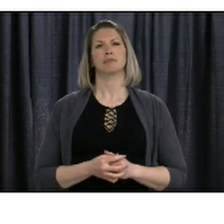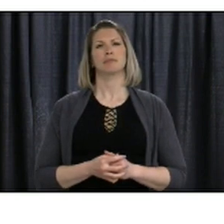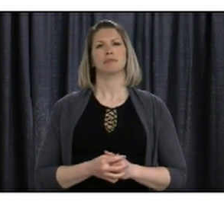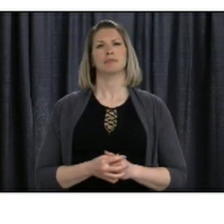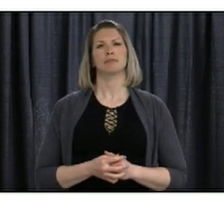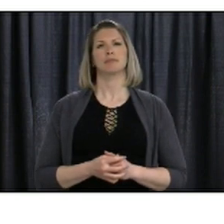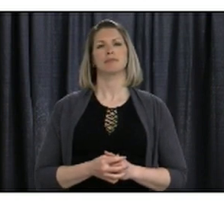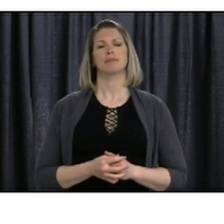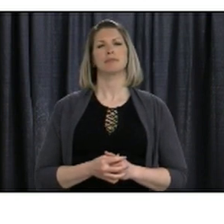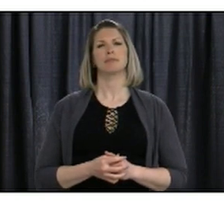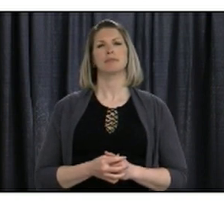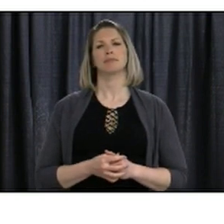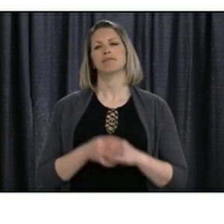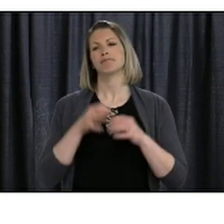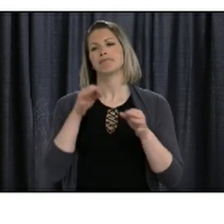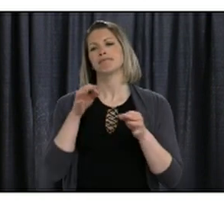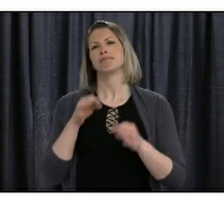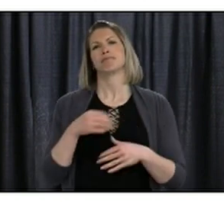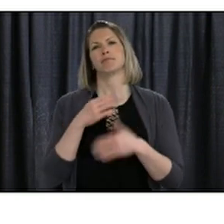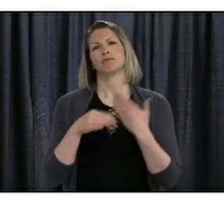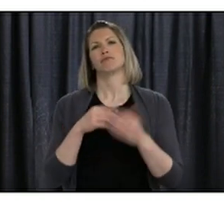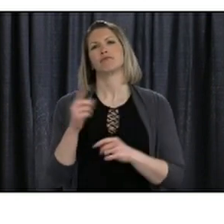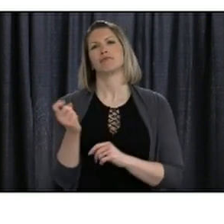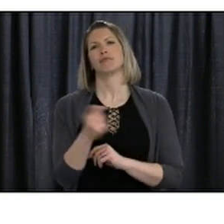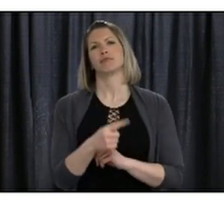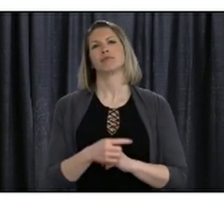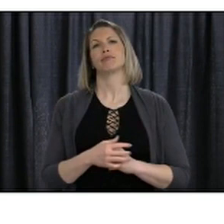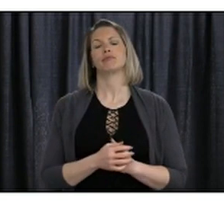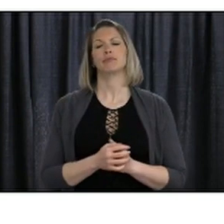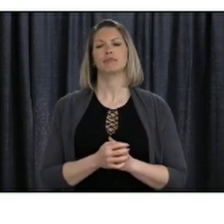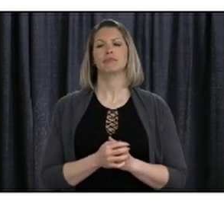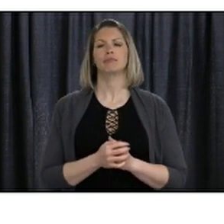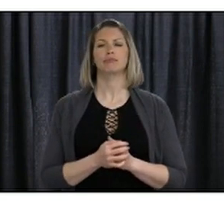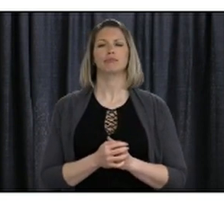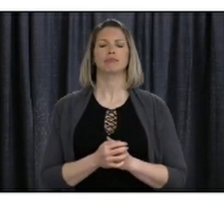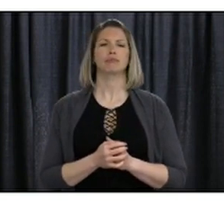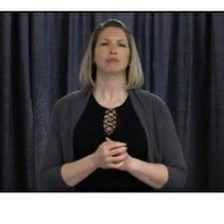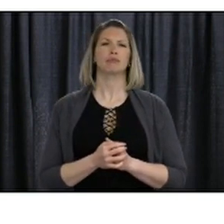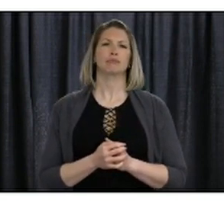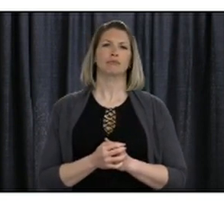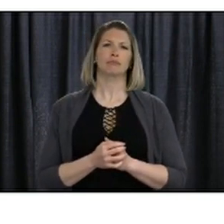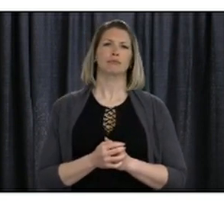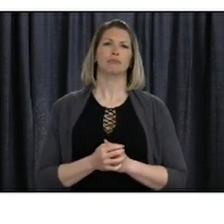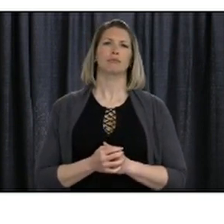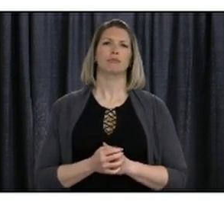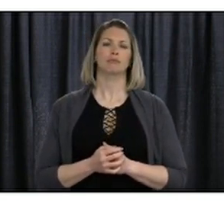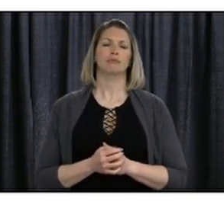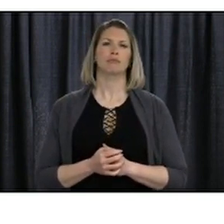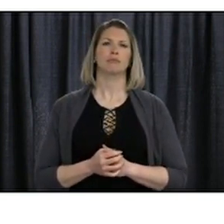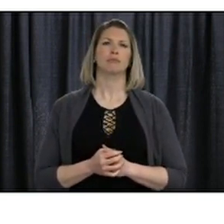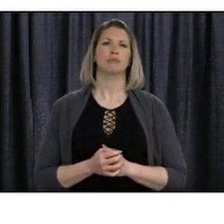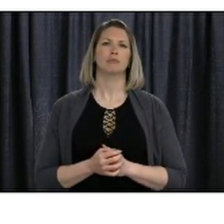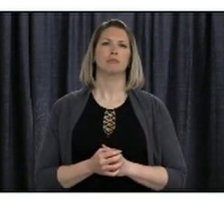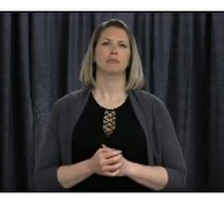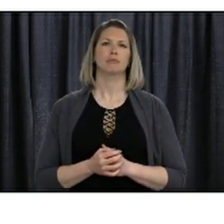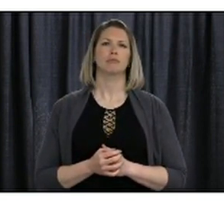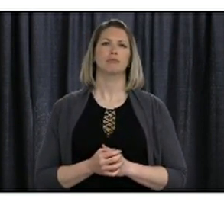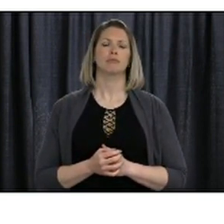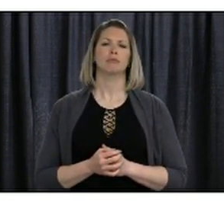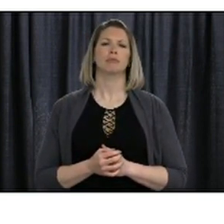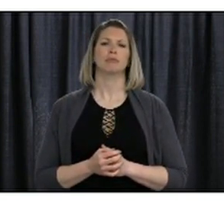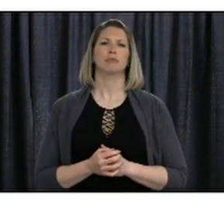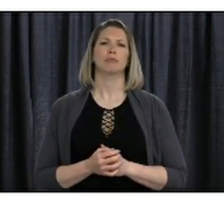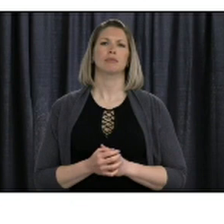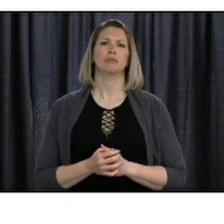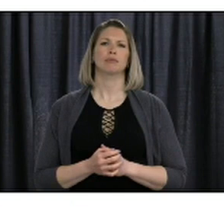Reporters will ask questions in the order they registered for today's call. I will call on each reporter by name to ask questions. Please do not press star